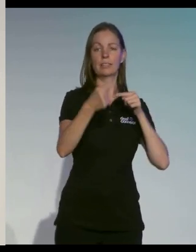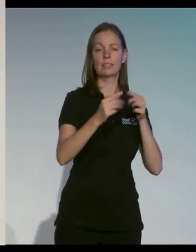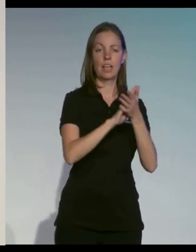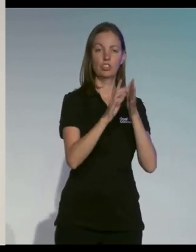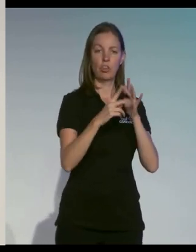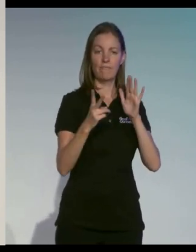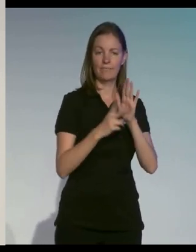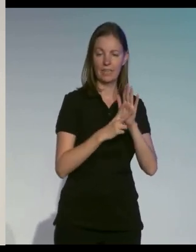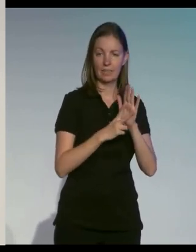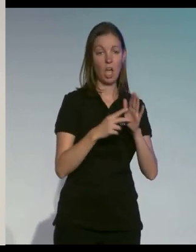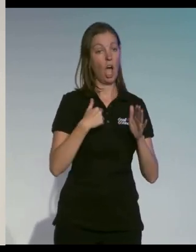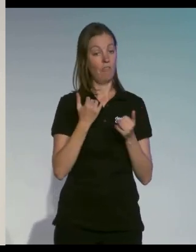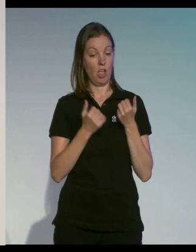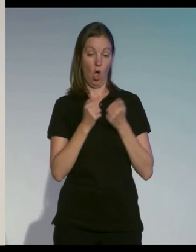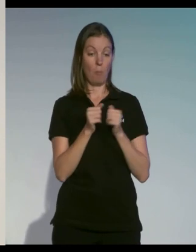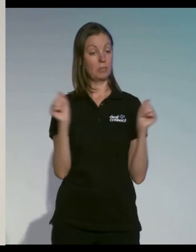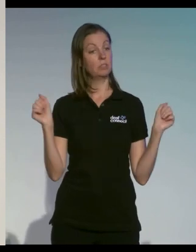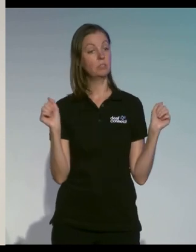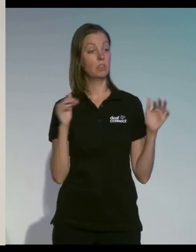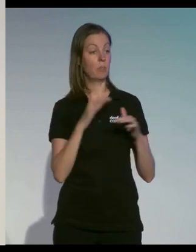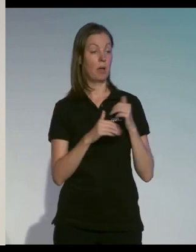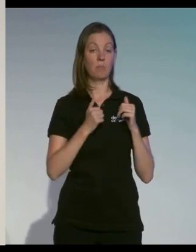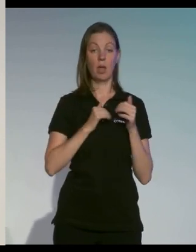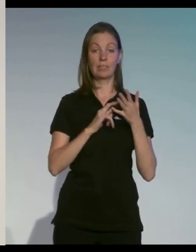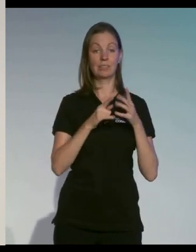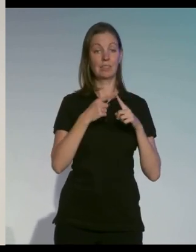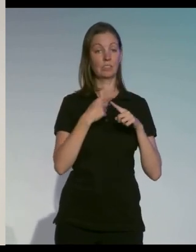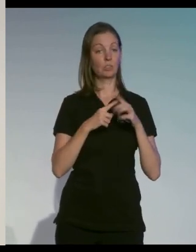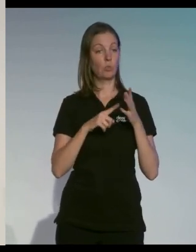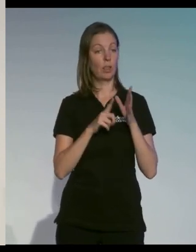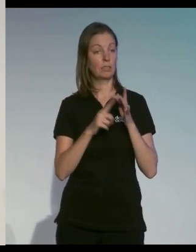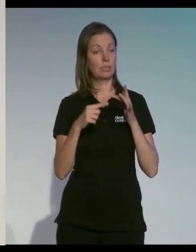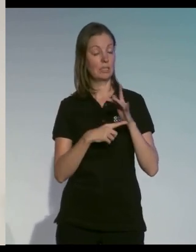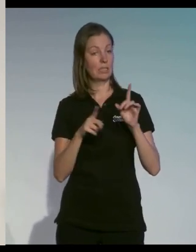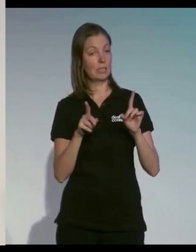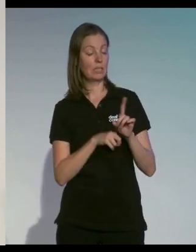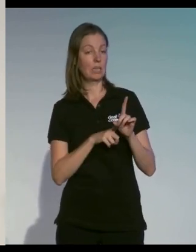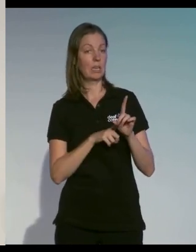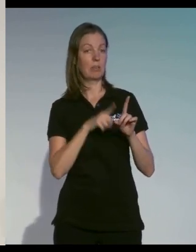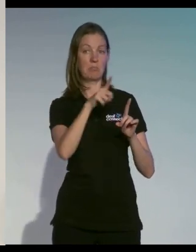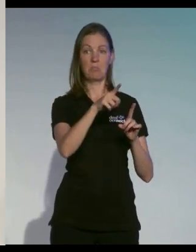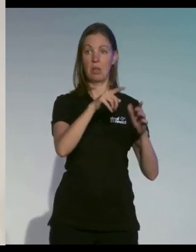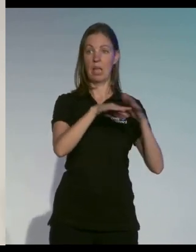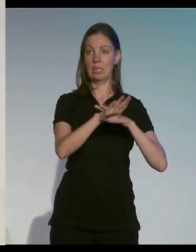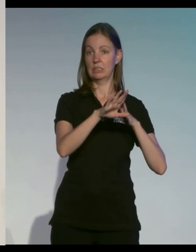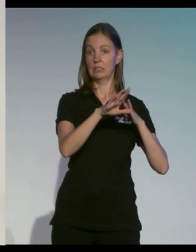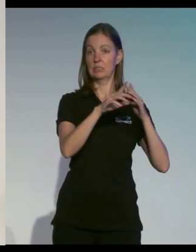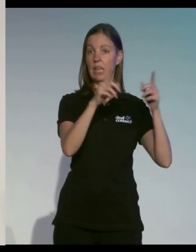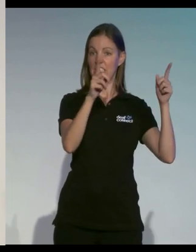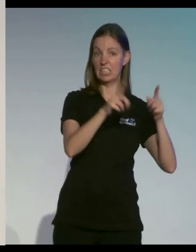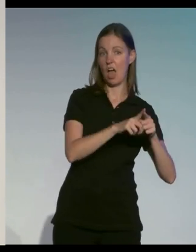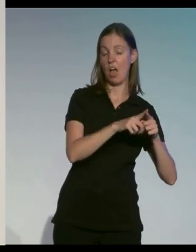But I was open about my sexuality, and the Chief Justice of India and others were sympathetic